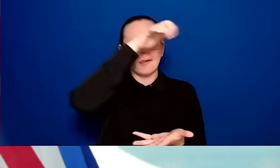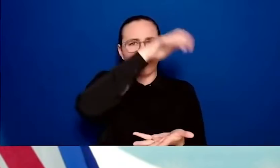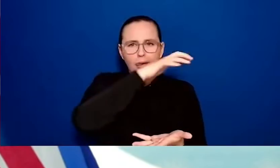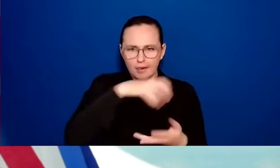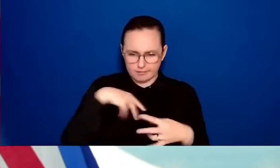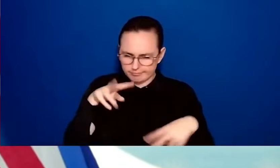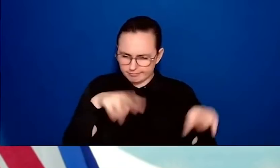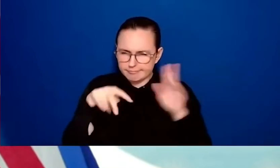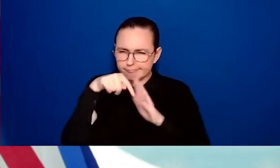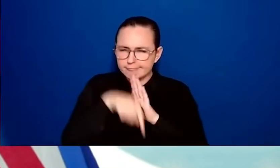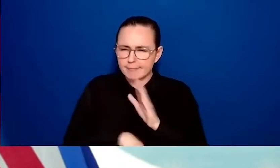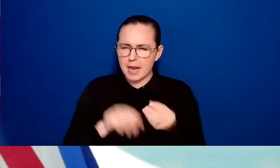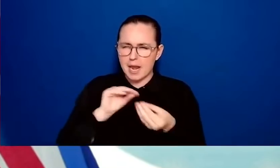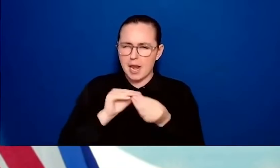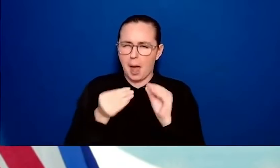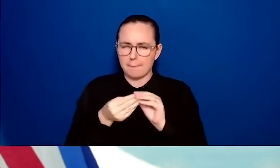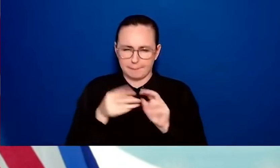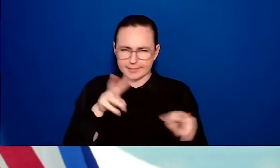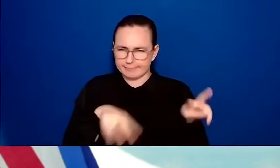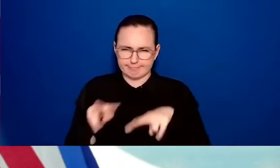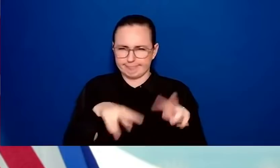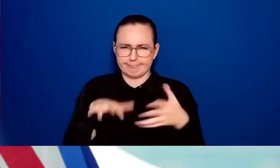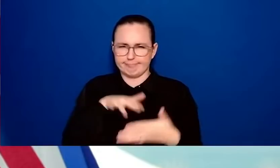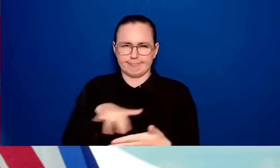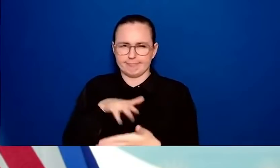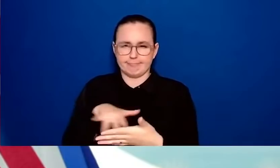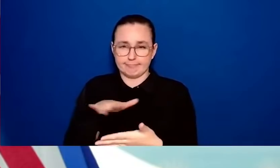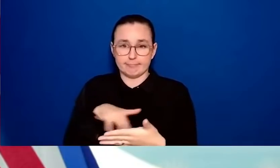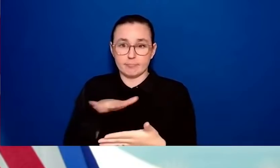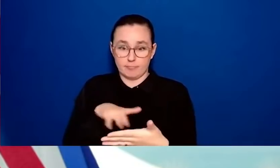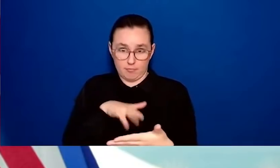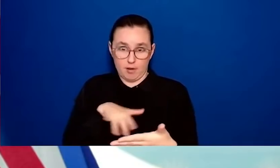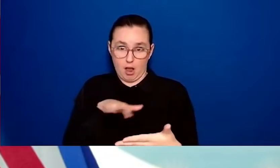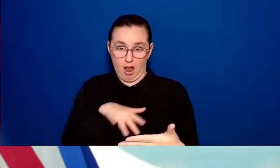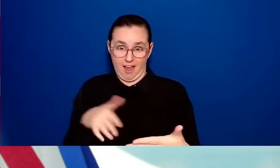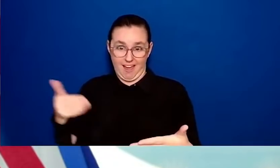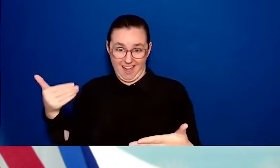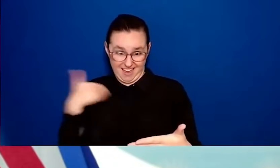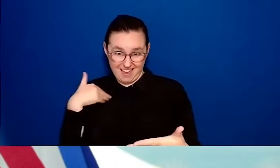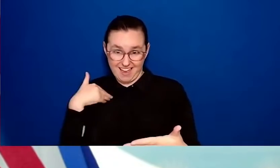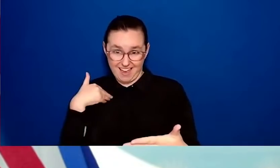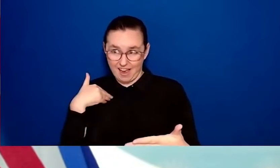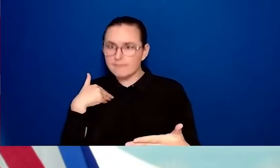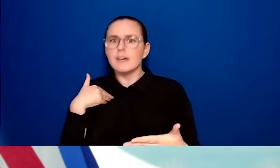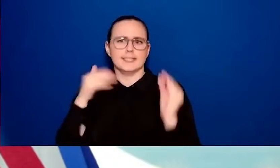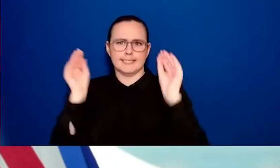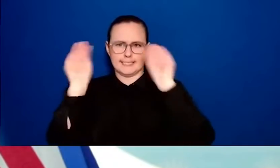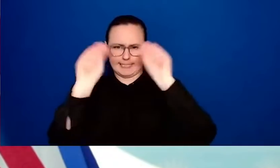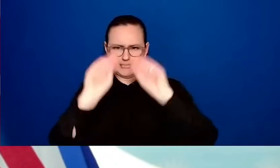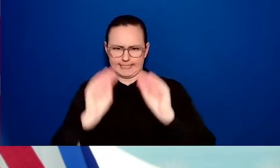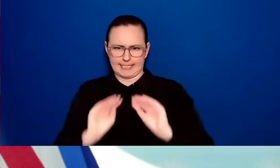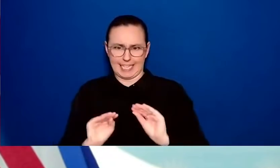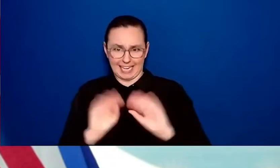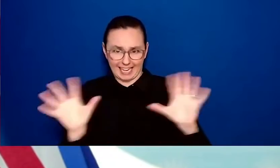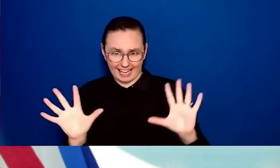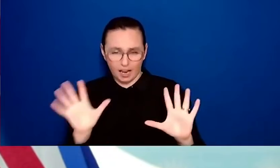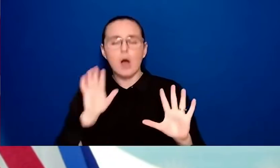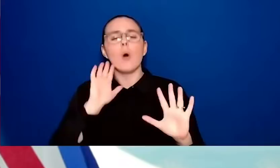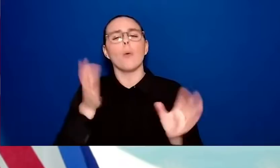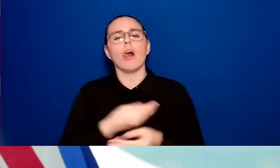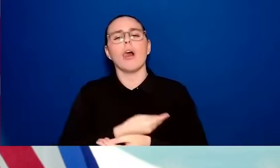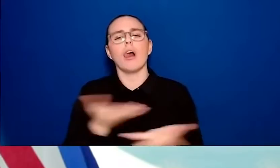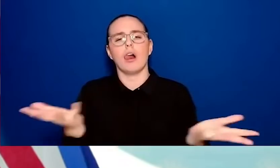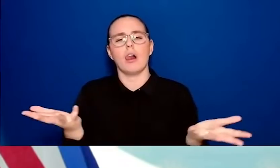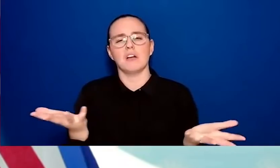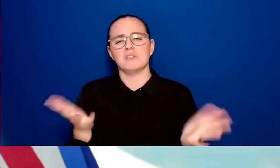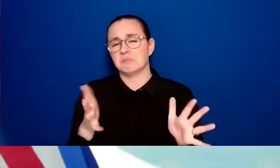involve a large number of people. And once we have the information, we'll be providing the sharing of information probably at next week's